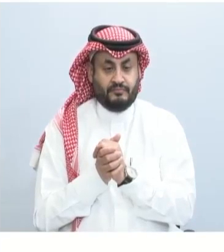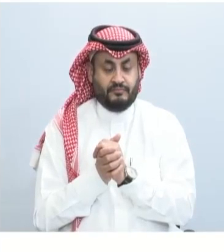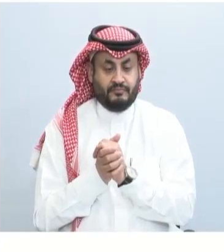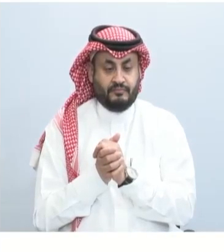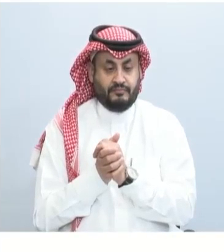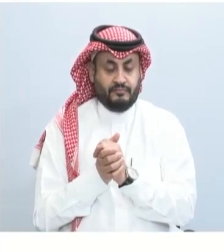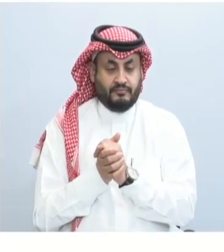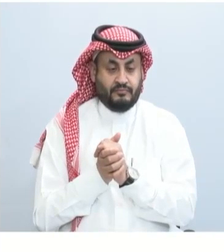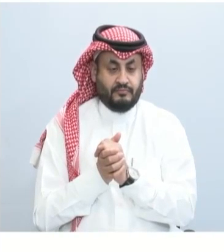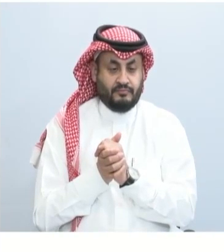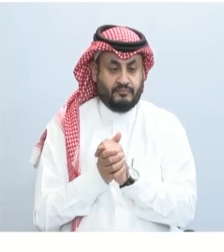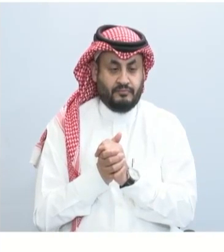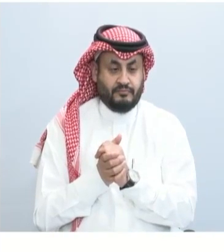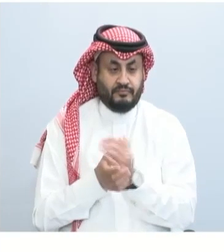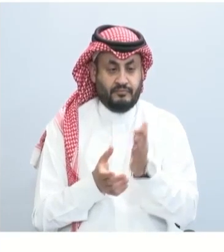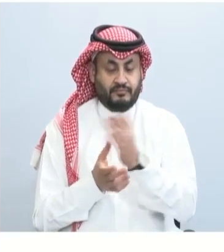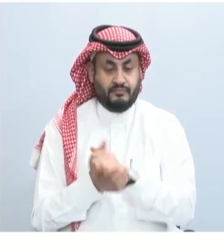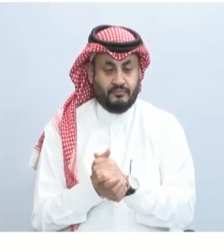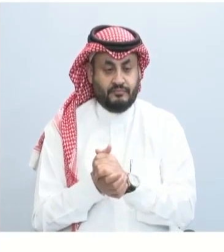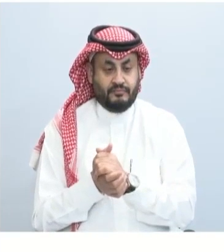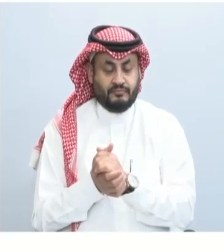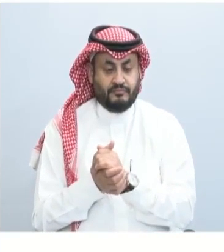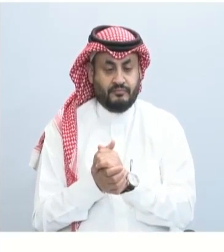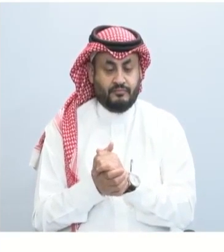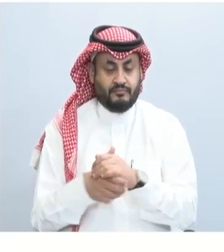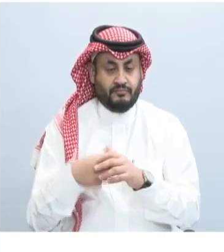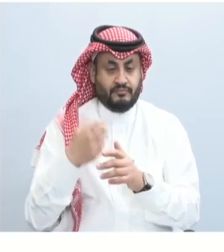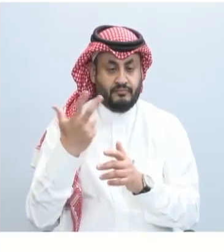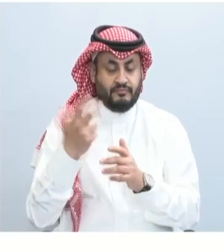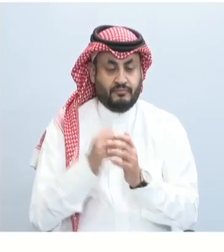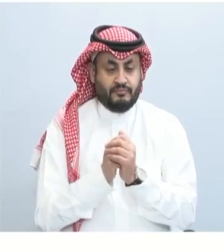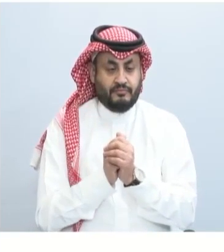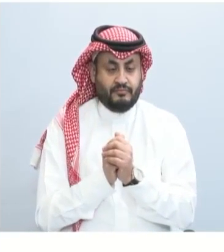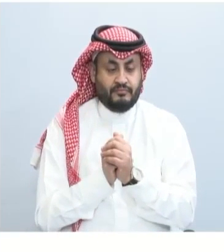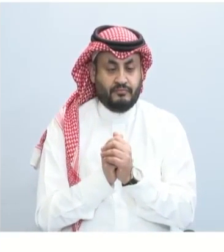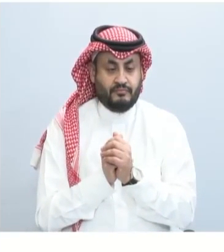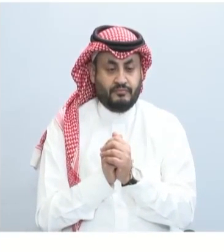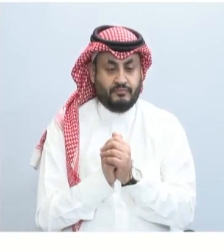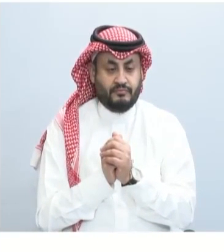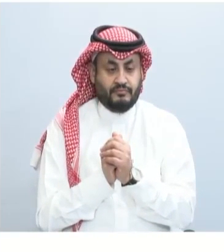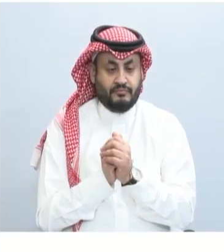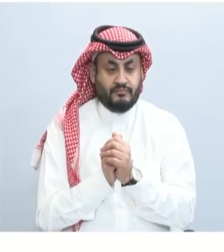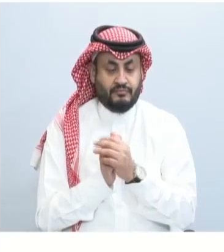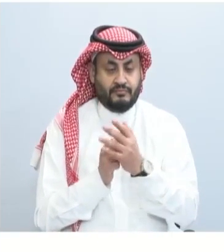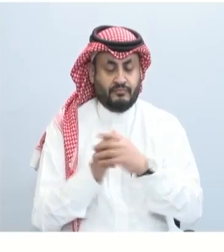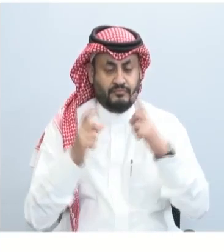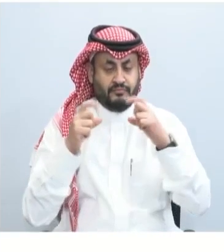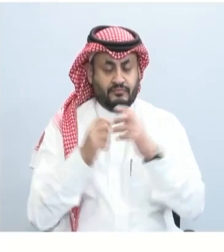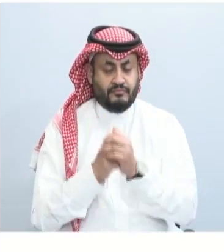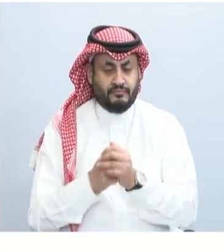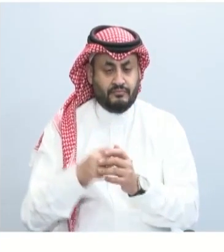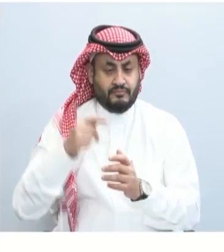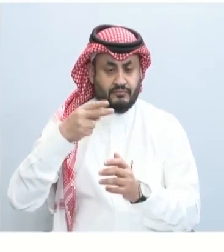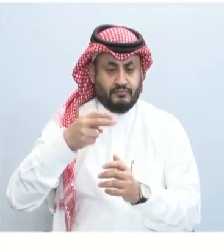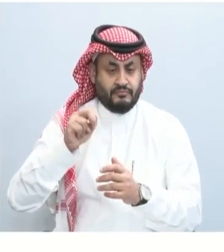time. And with number four, this is will leave us with the last word we have, which is photo.